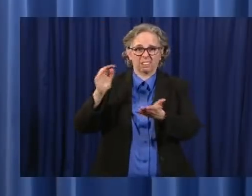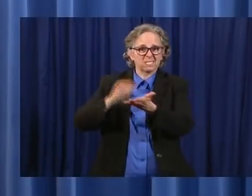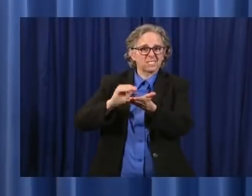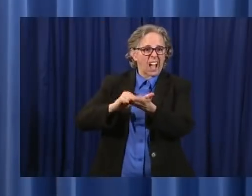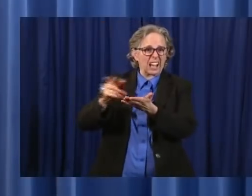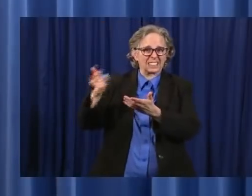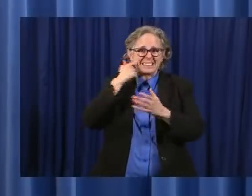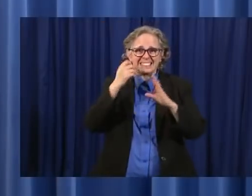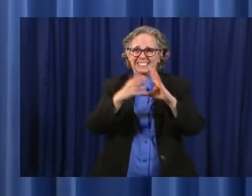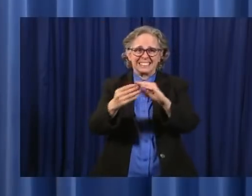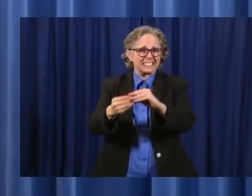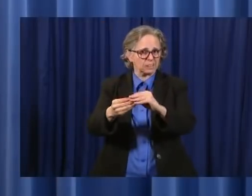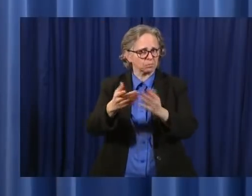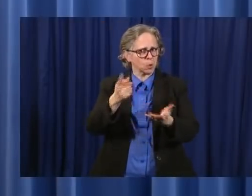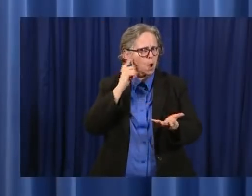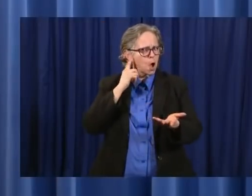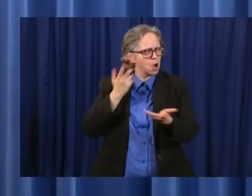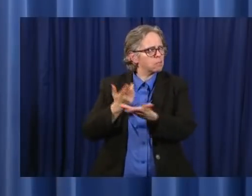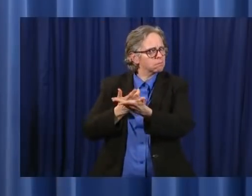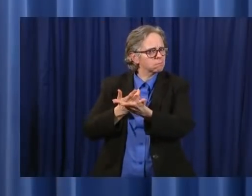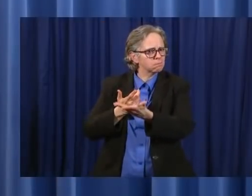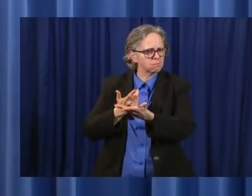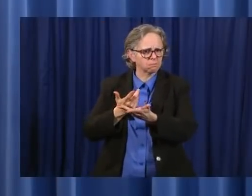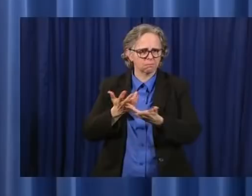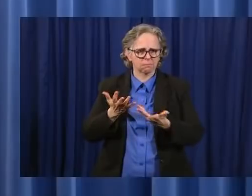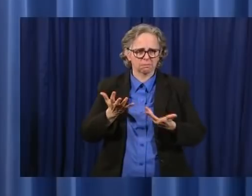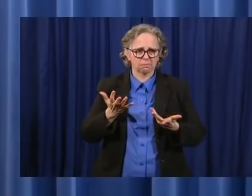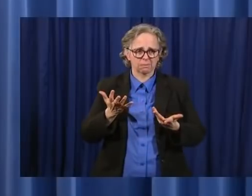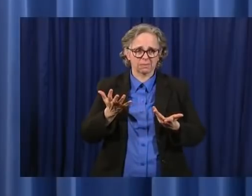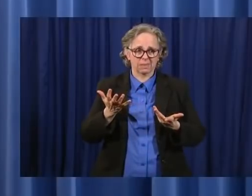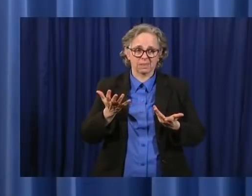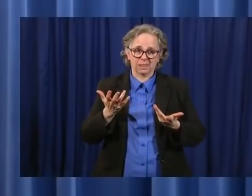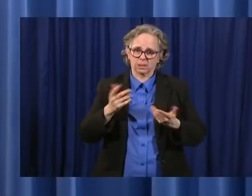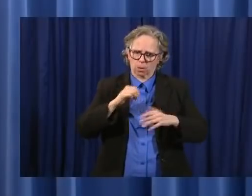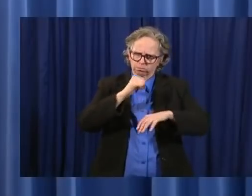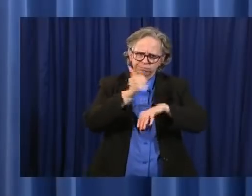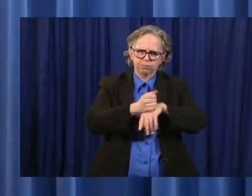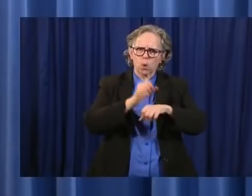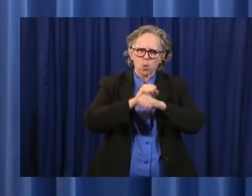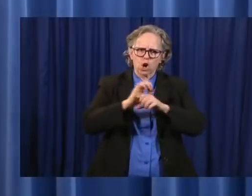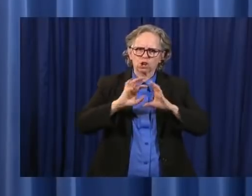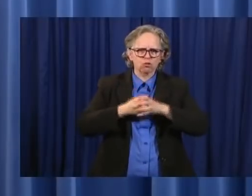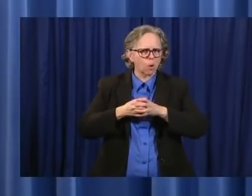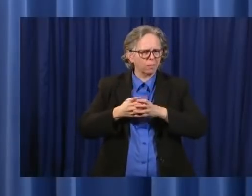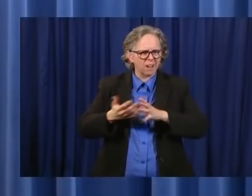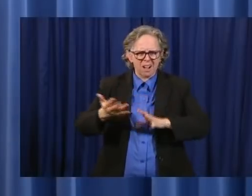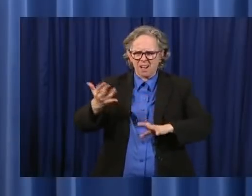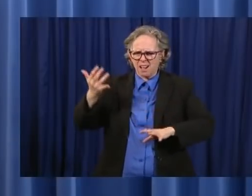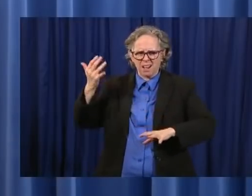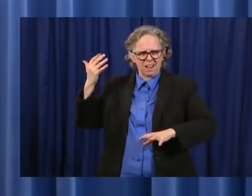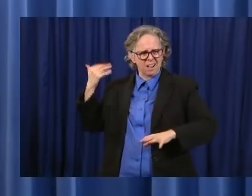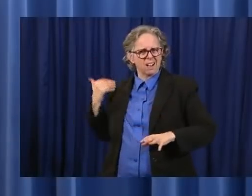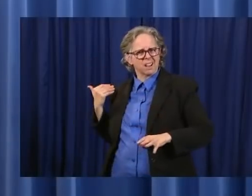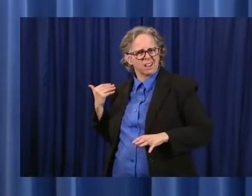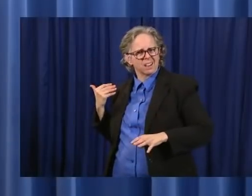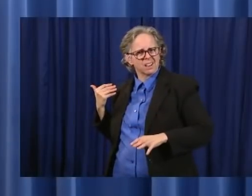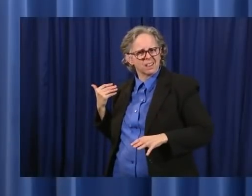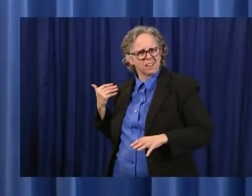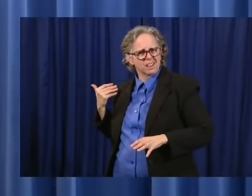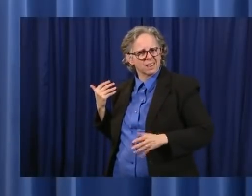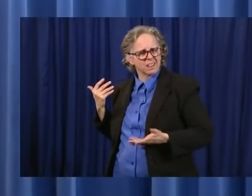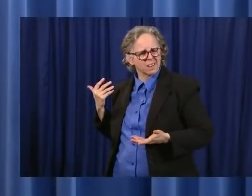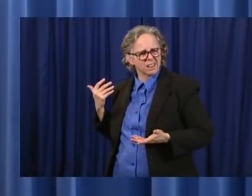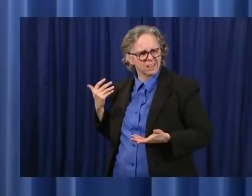We put together a working group fairly early on in this with